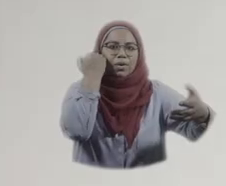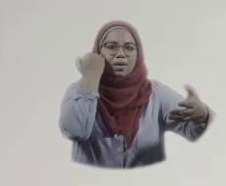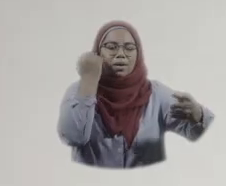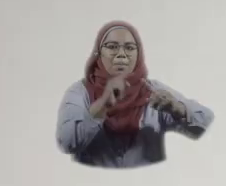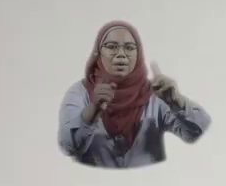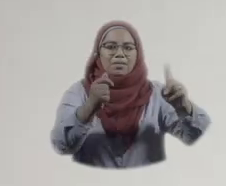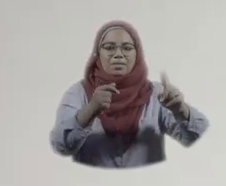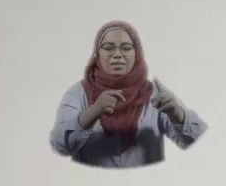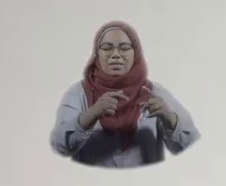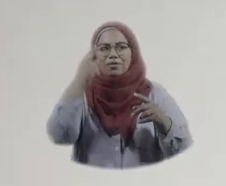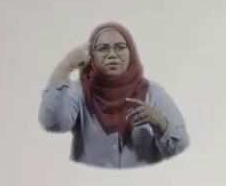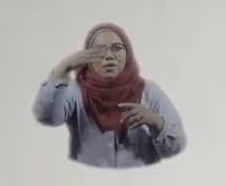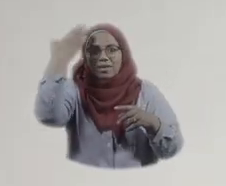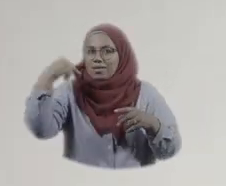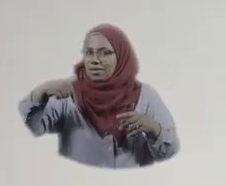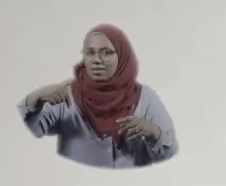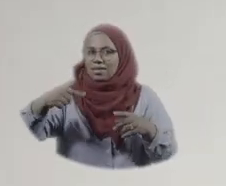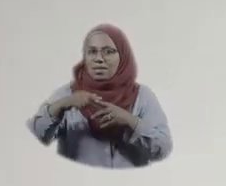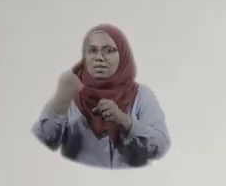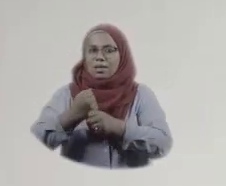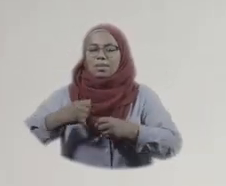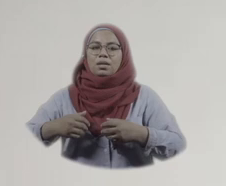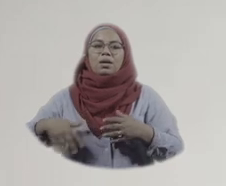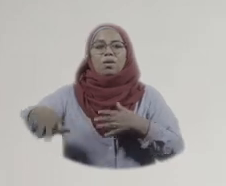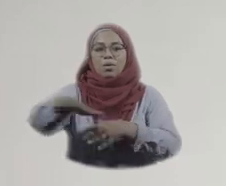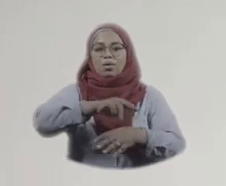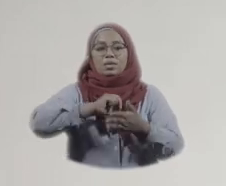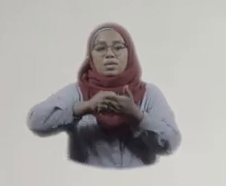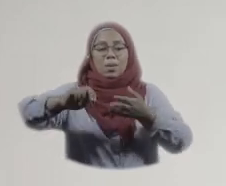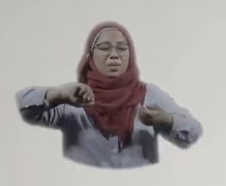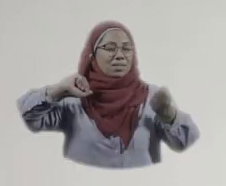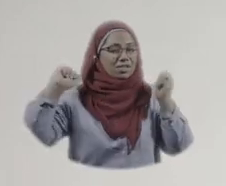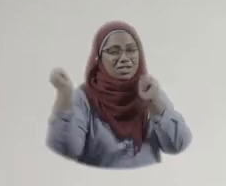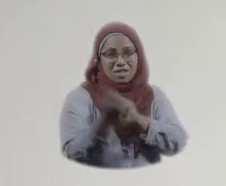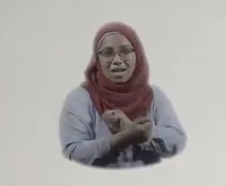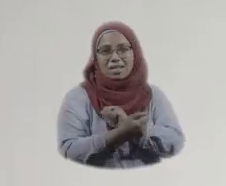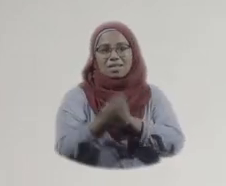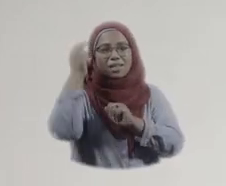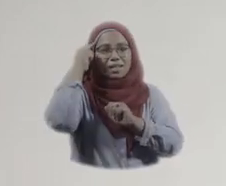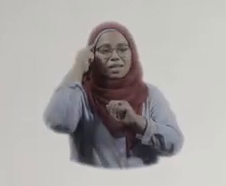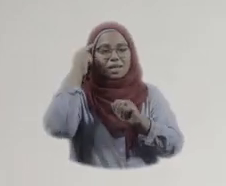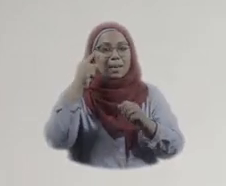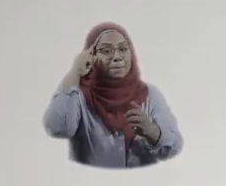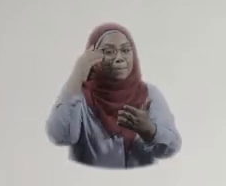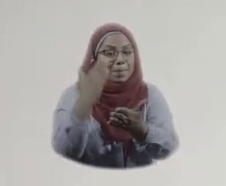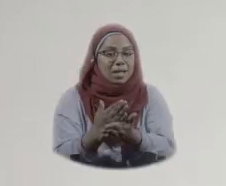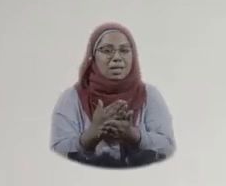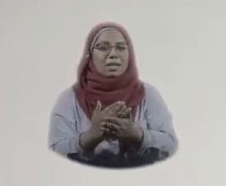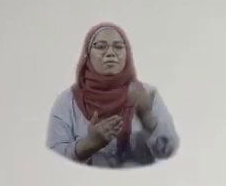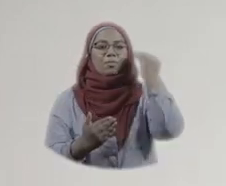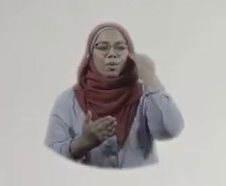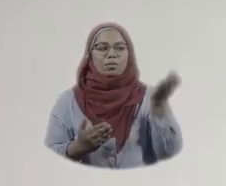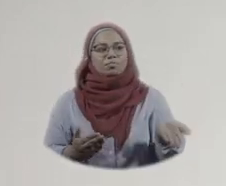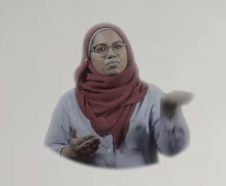opponent. But if for us, I feel like we can spread the word and normalize the fact that females can